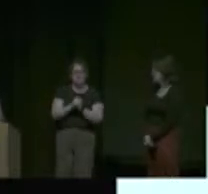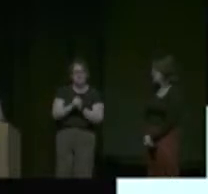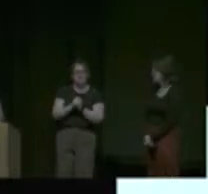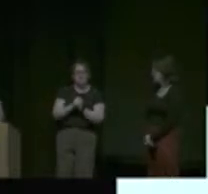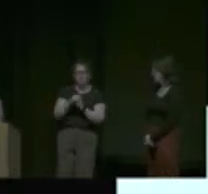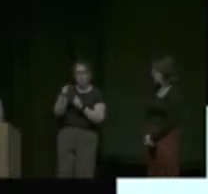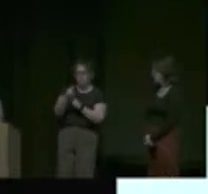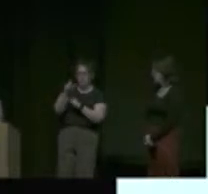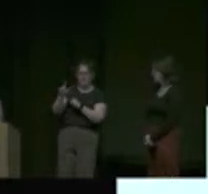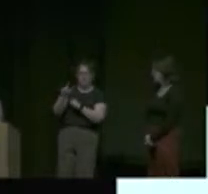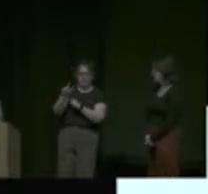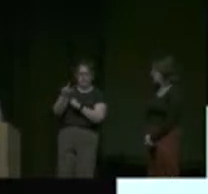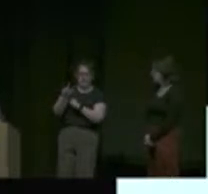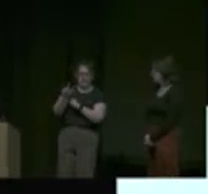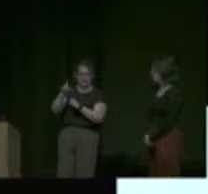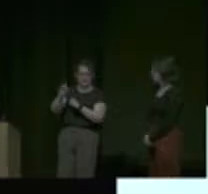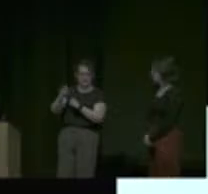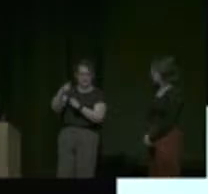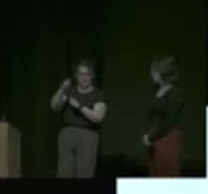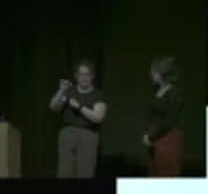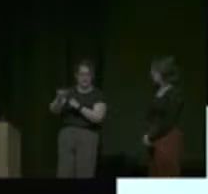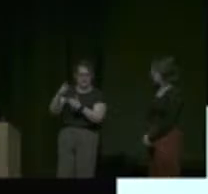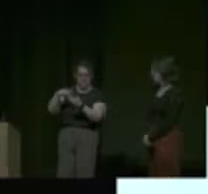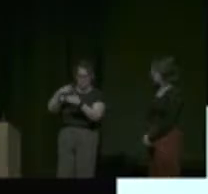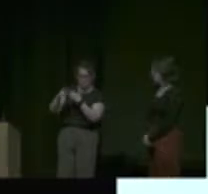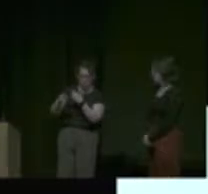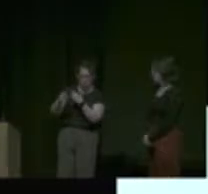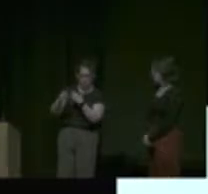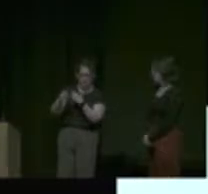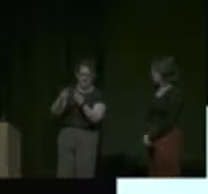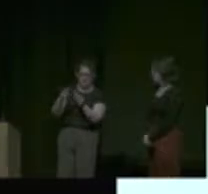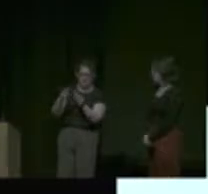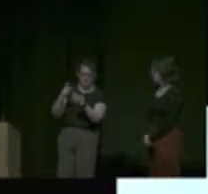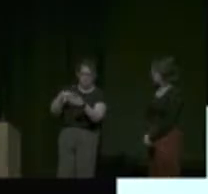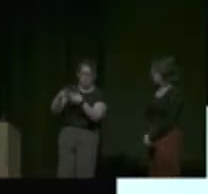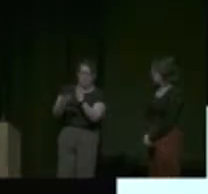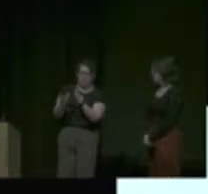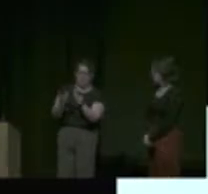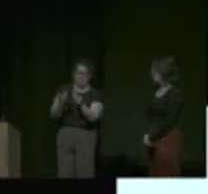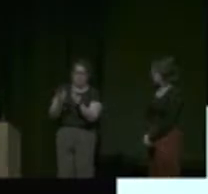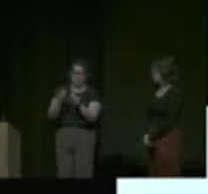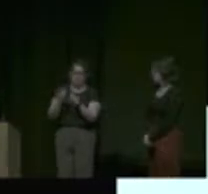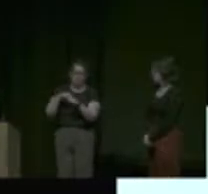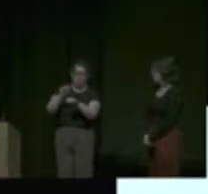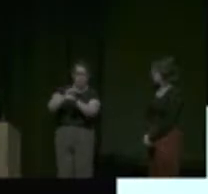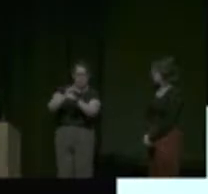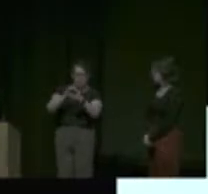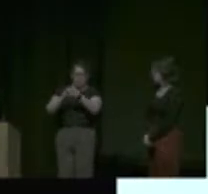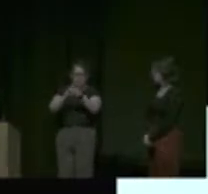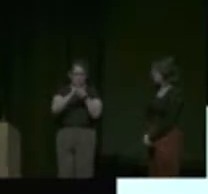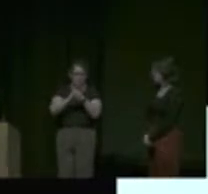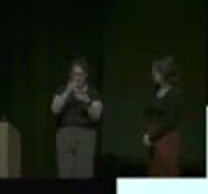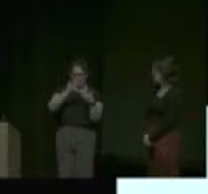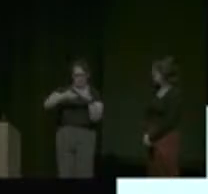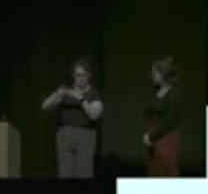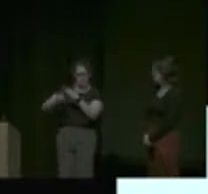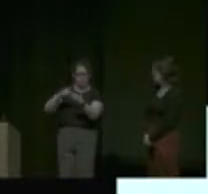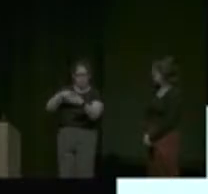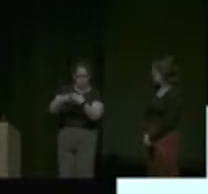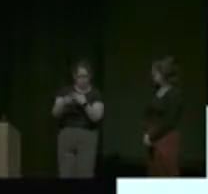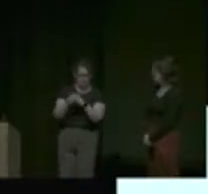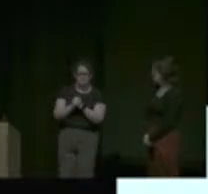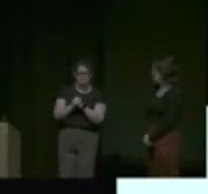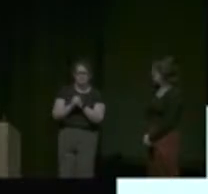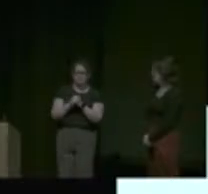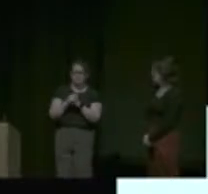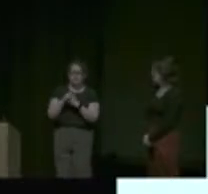program is that it is a partnership program or non-regulatory. We're working with the partners to get these projects done. And I